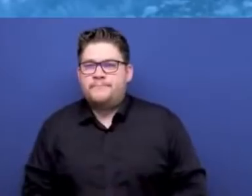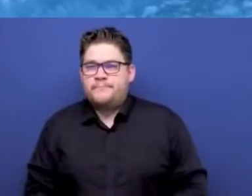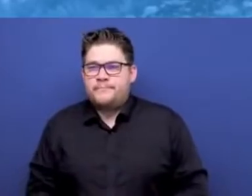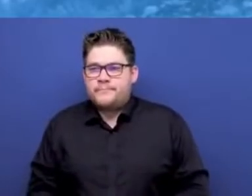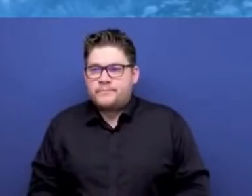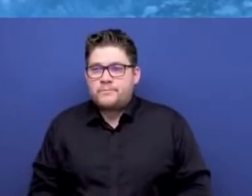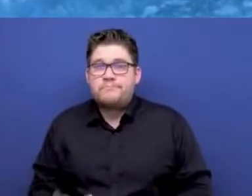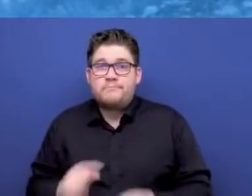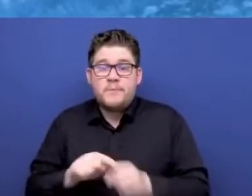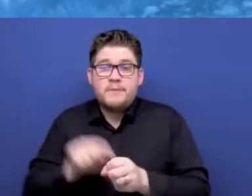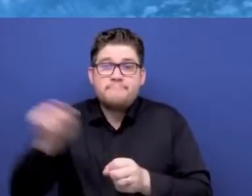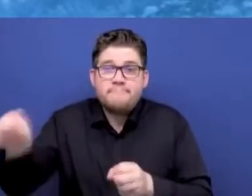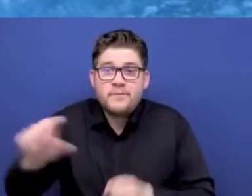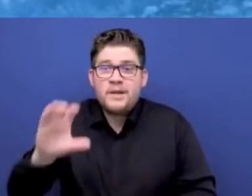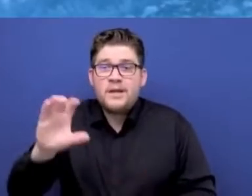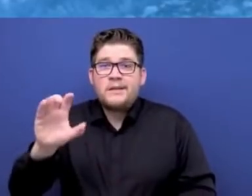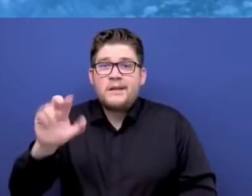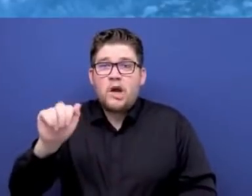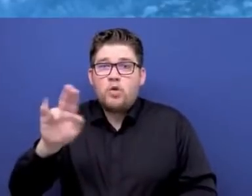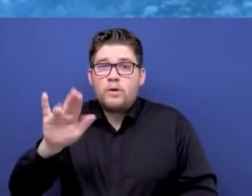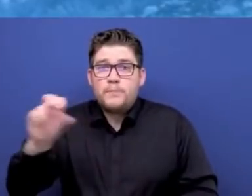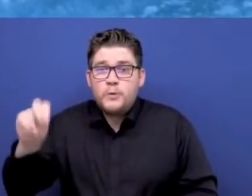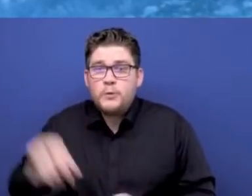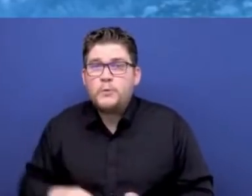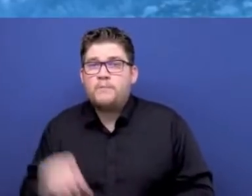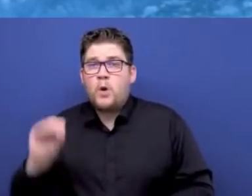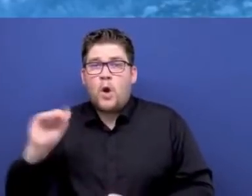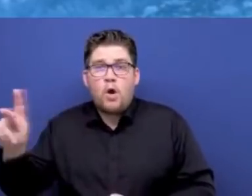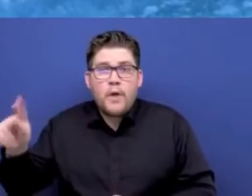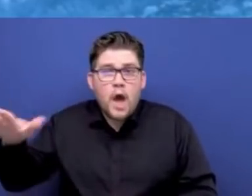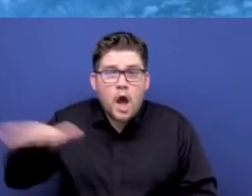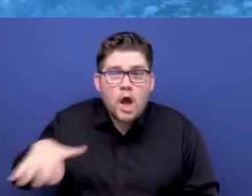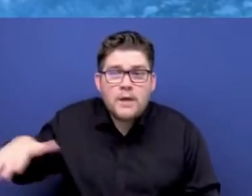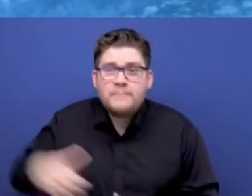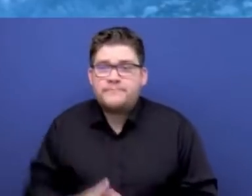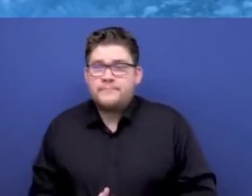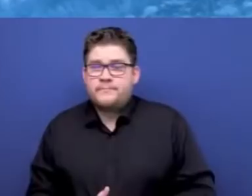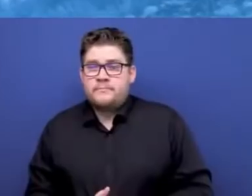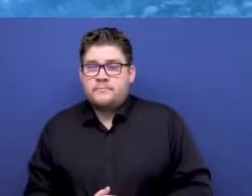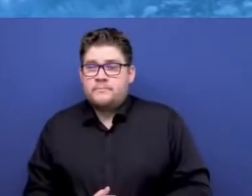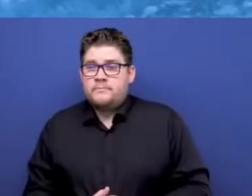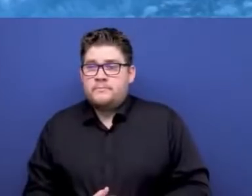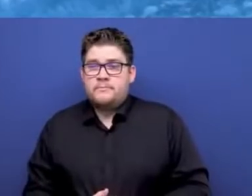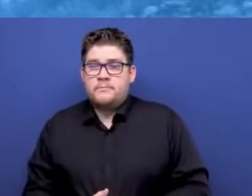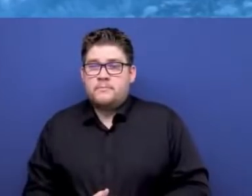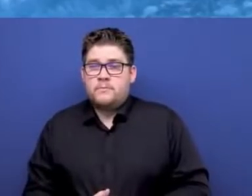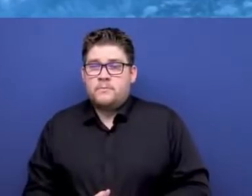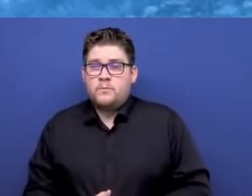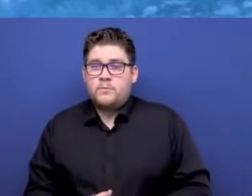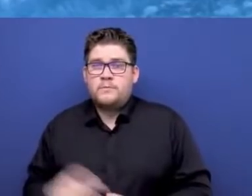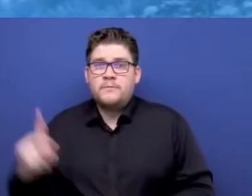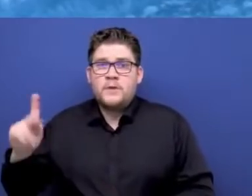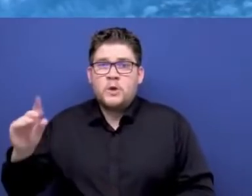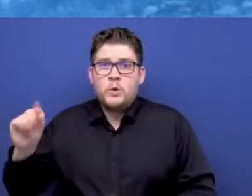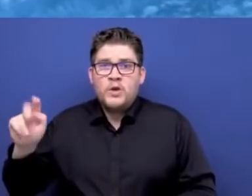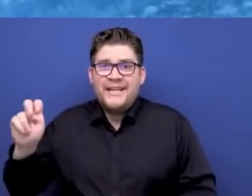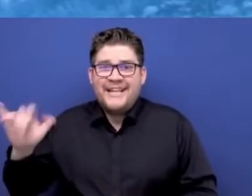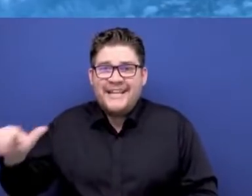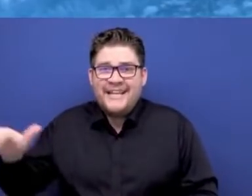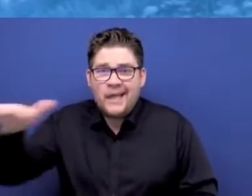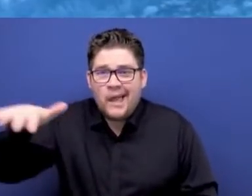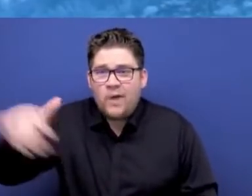even as far away into the Kootenays. But that hasn't been decided yet where that second group of military has been assigned